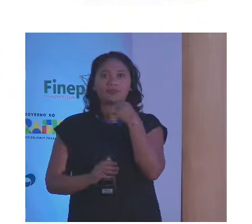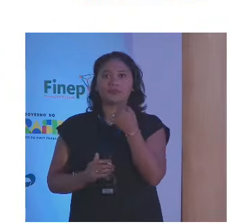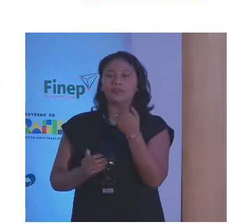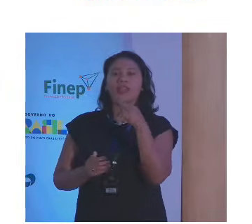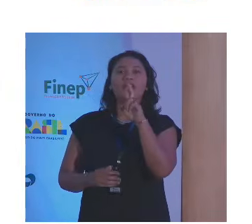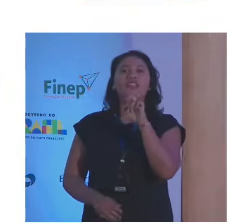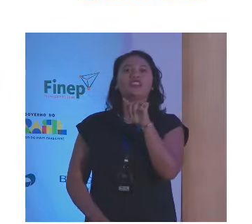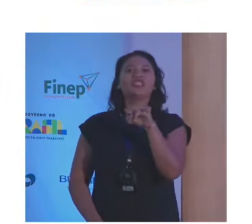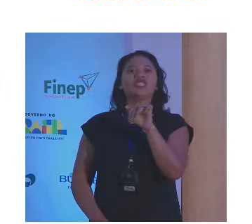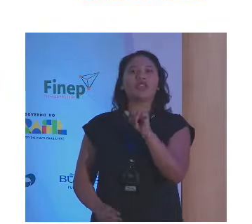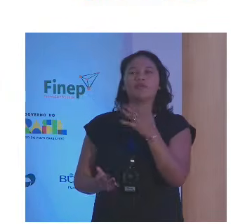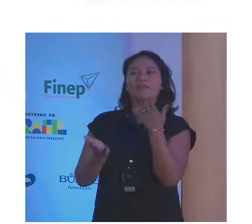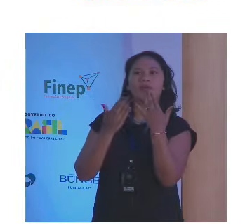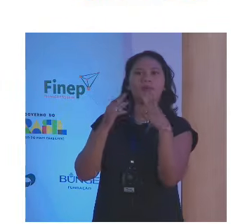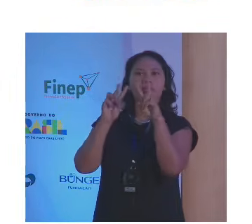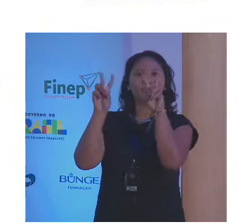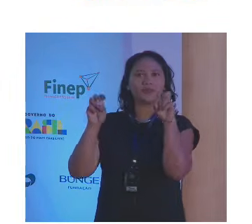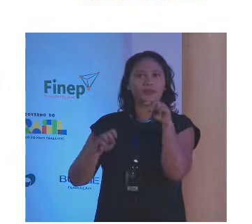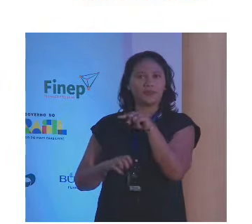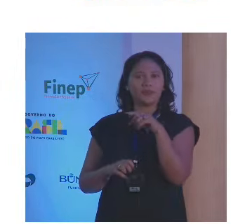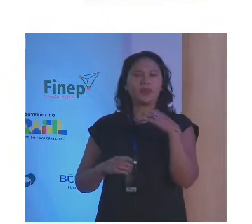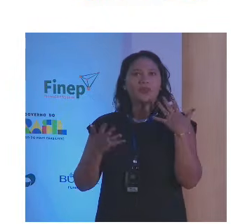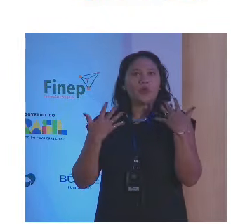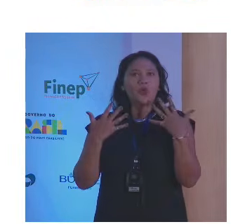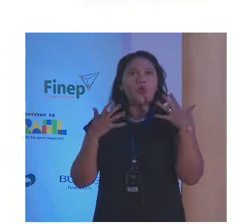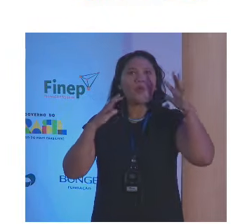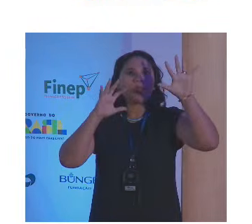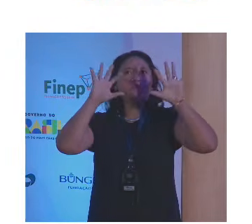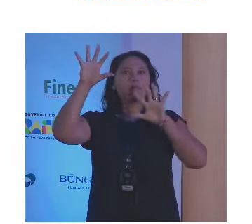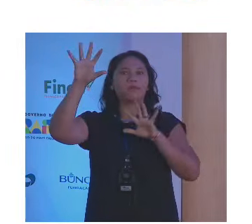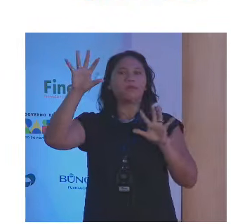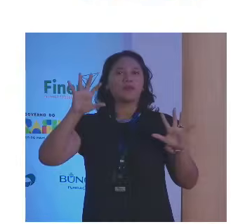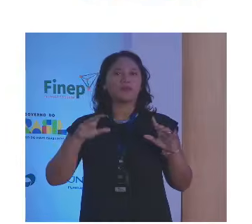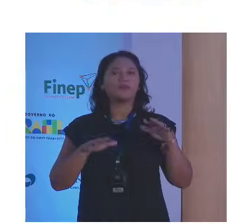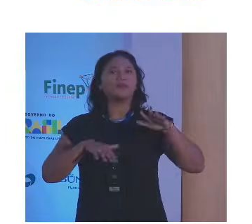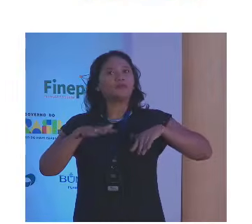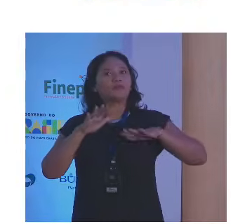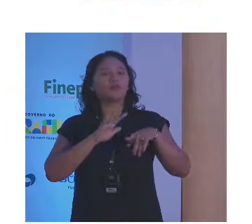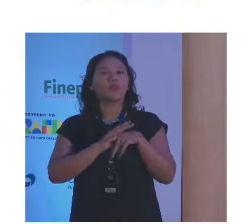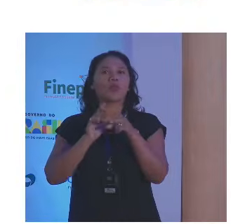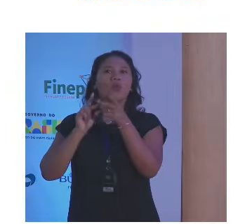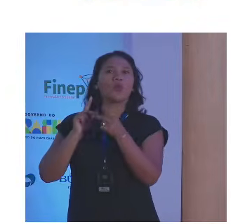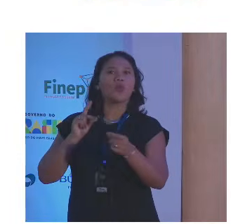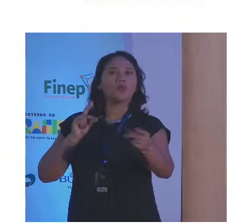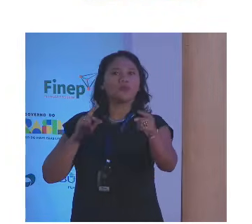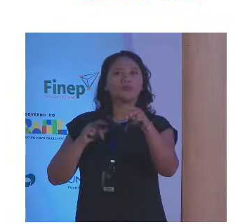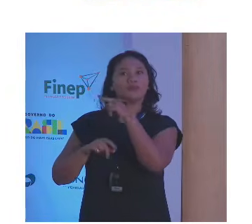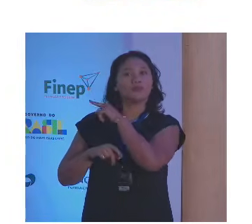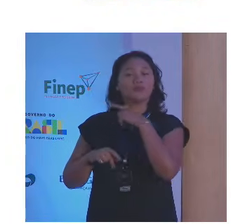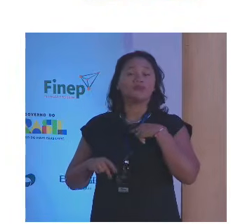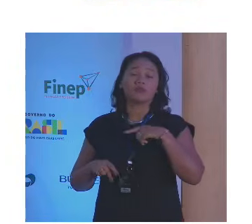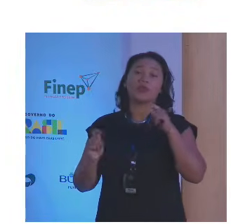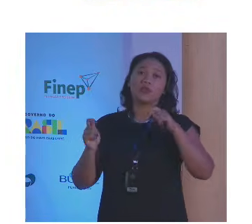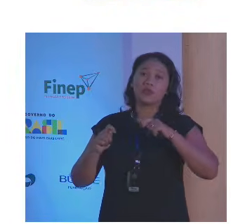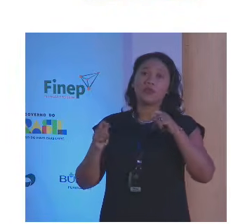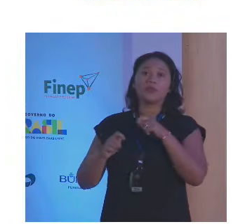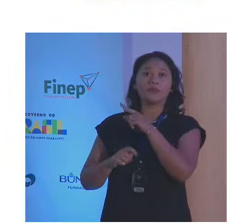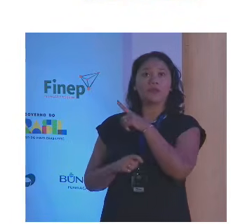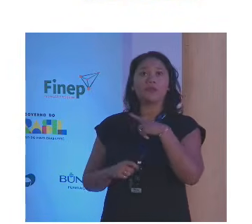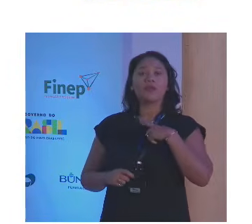these heating waves. Depending on how long they last and how strong they are, they will be making